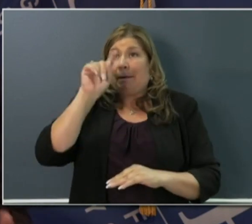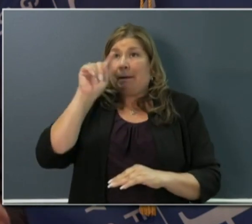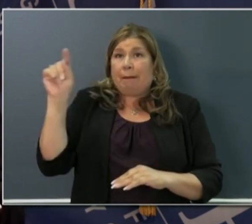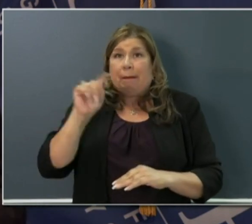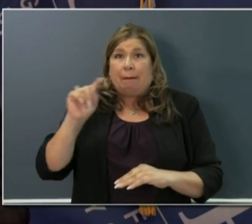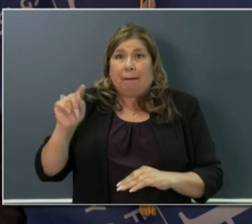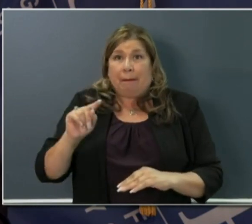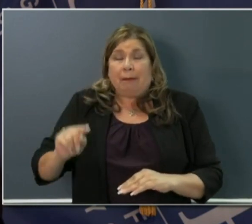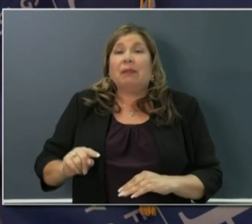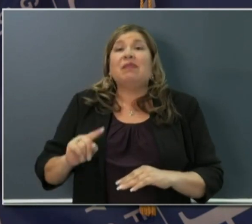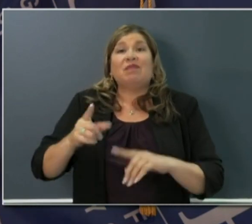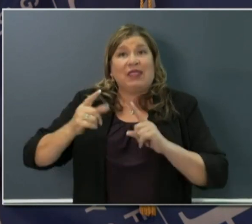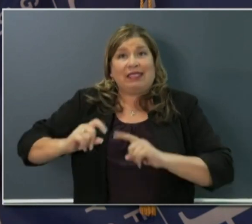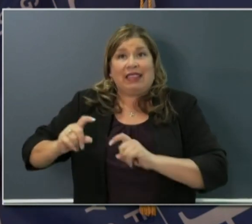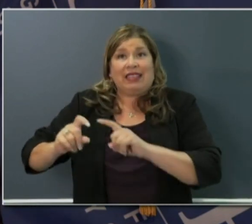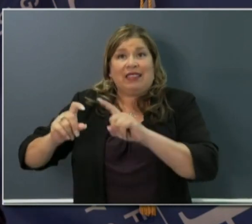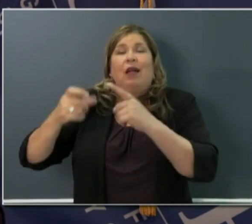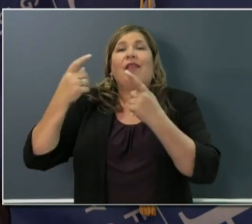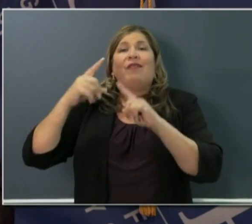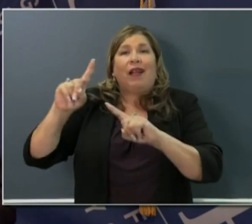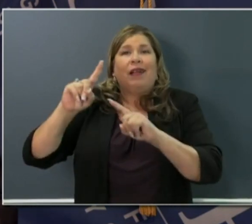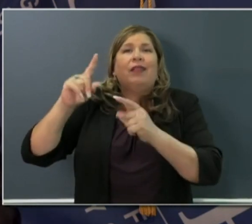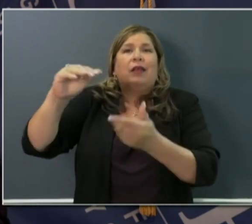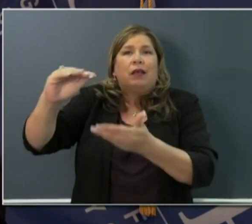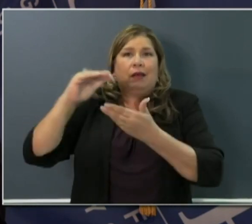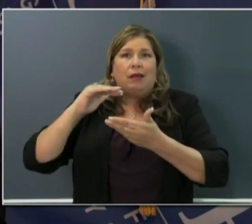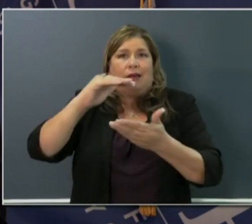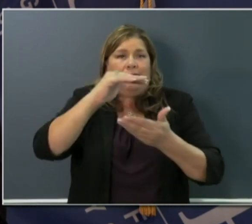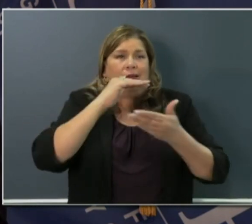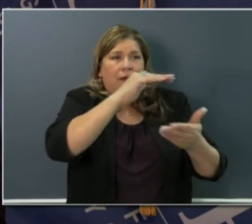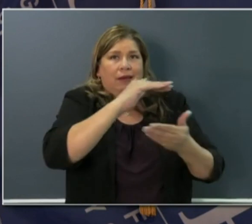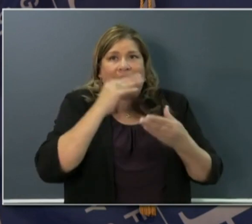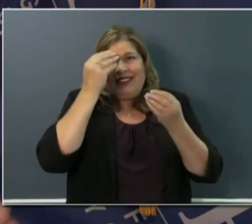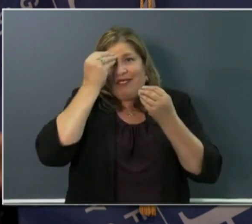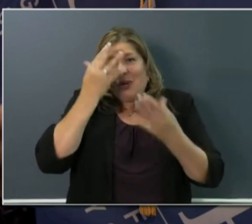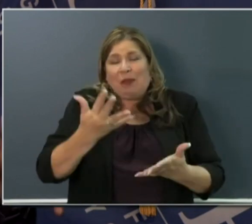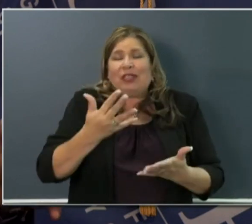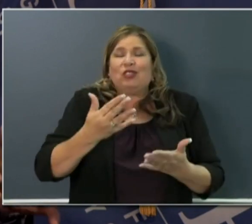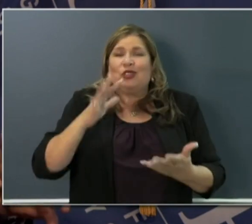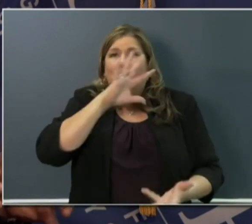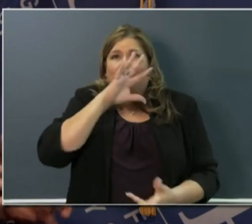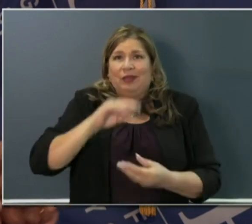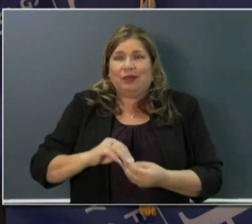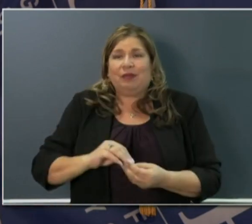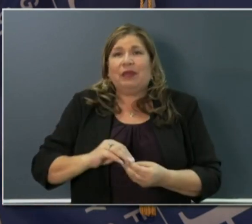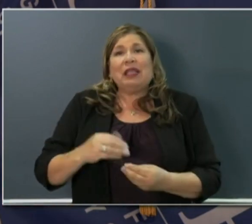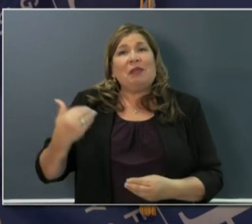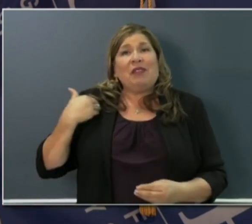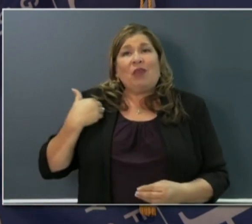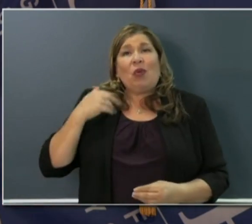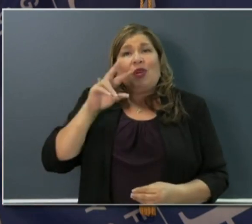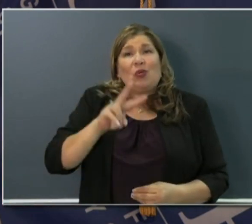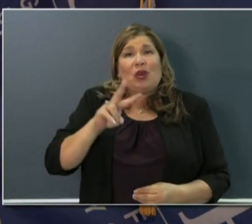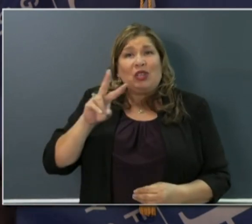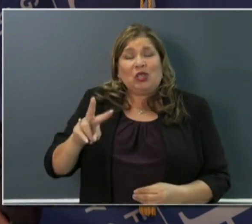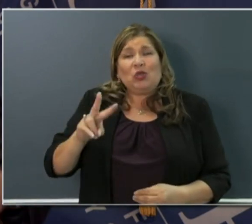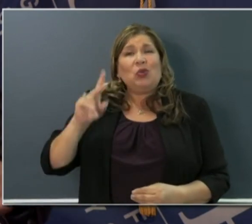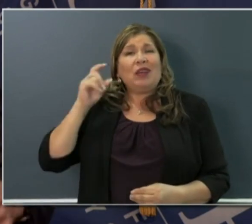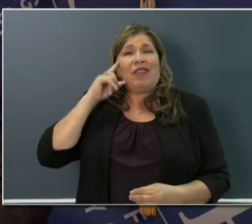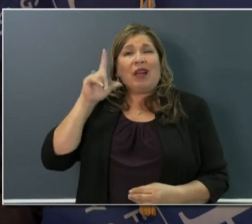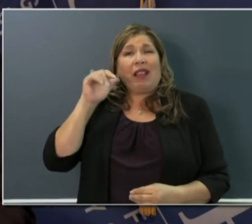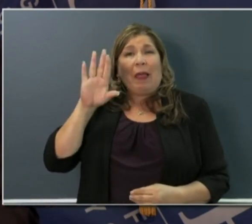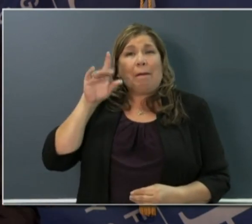online, and finally, we've got reporting protocols that are feeding up into our system. We had the original 22 labs that were